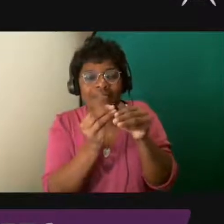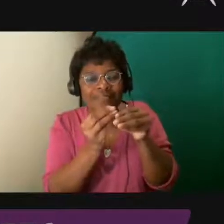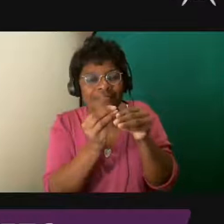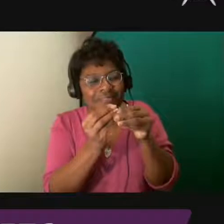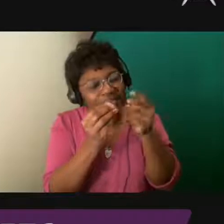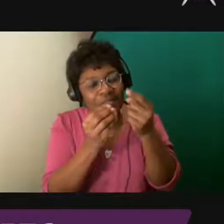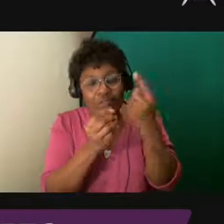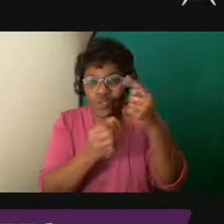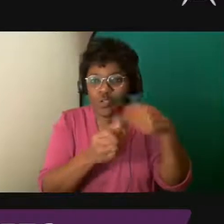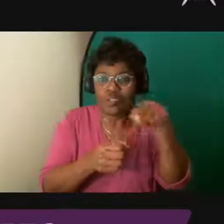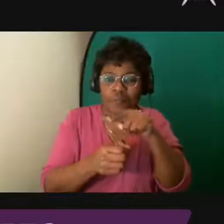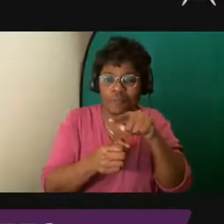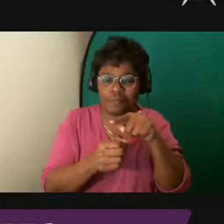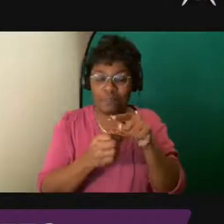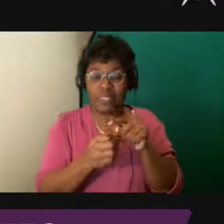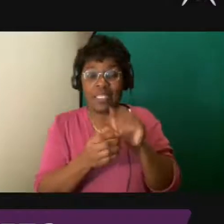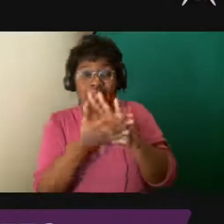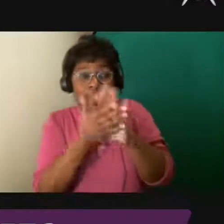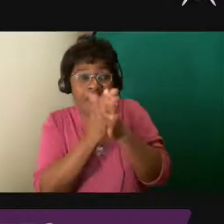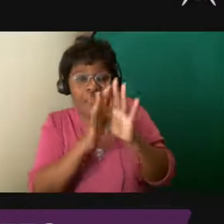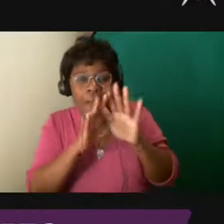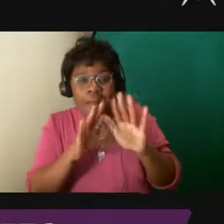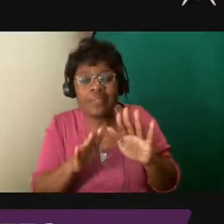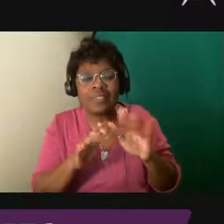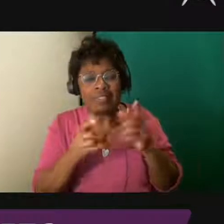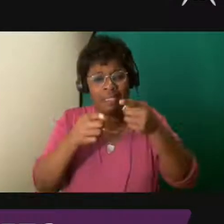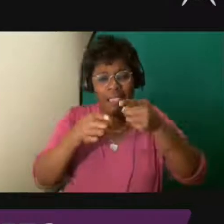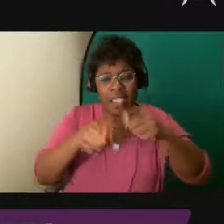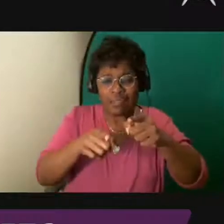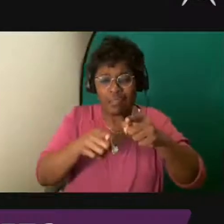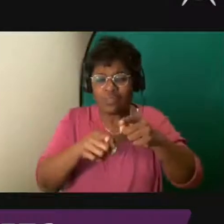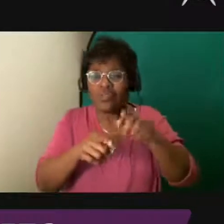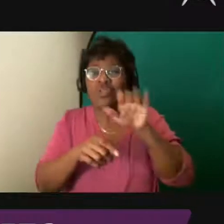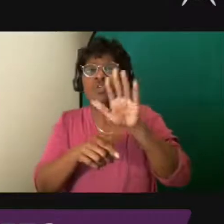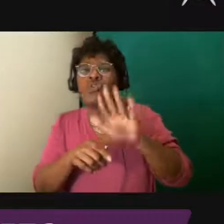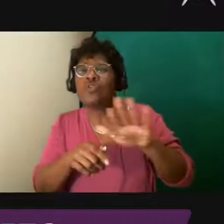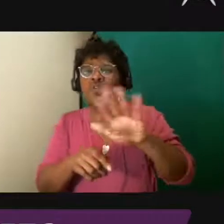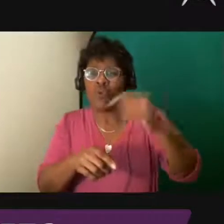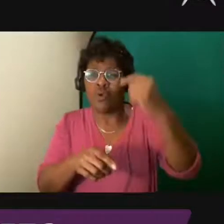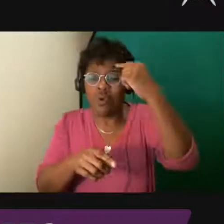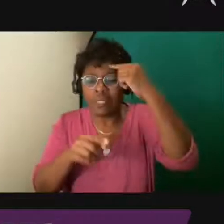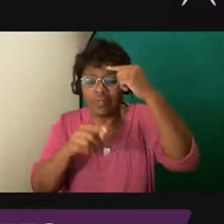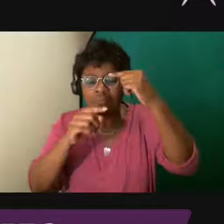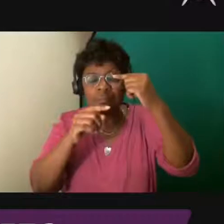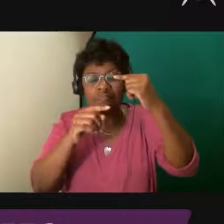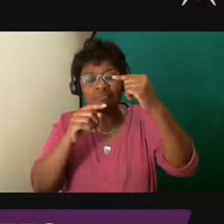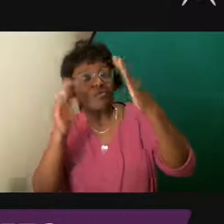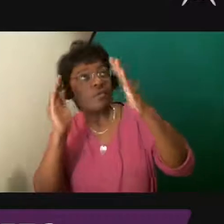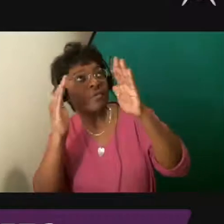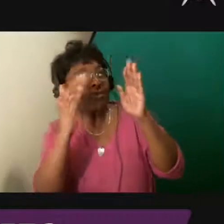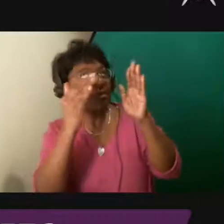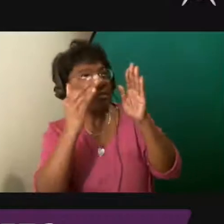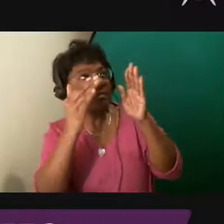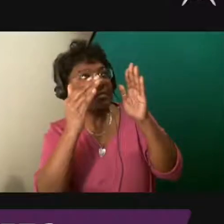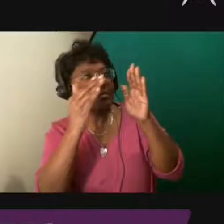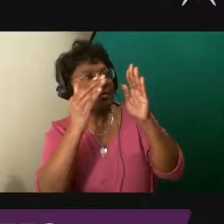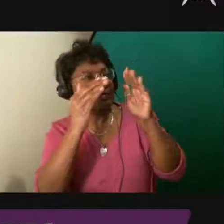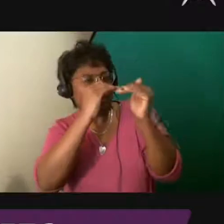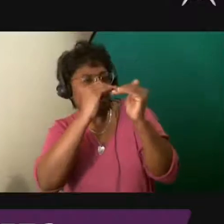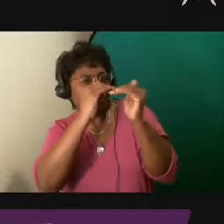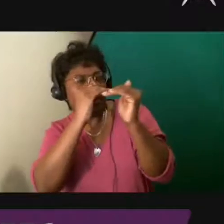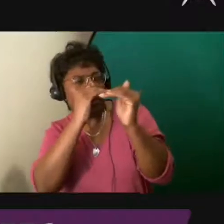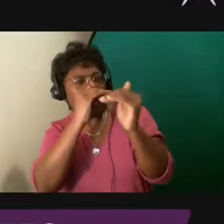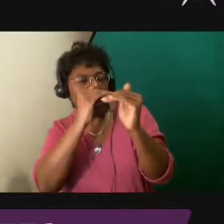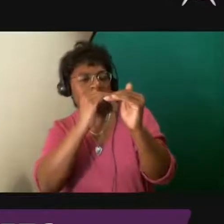releases only comes when somebody's mind is stayed on him. That word stayed is the word samach. It means to